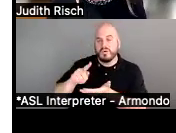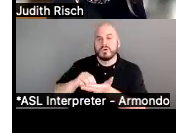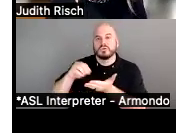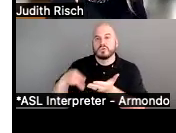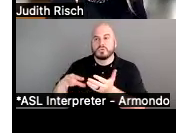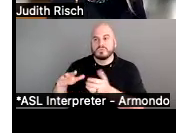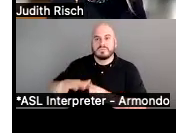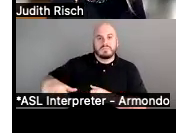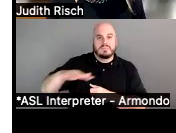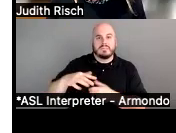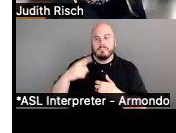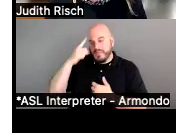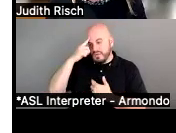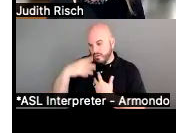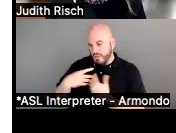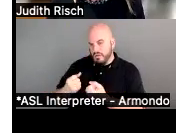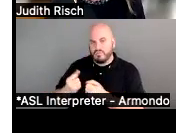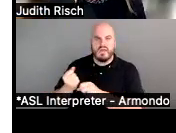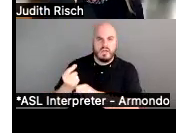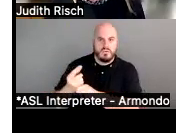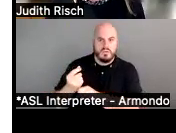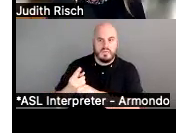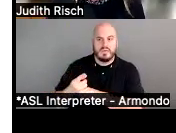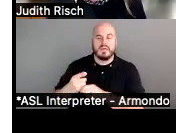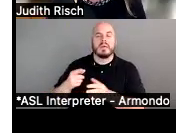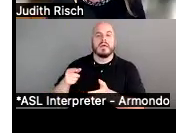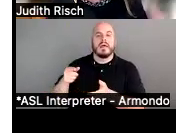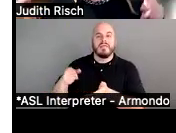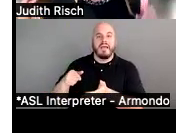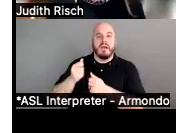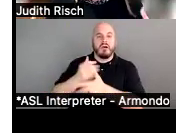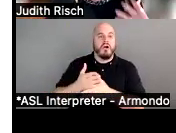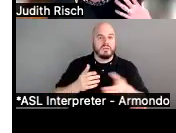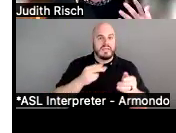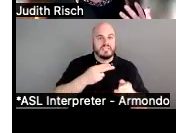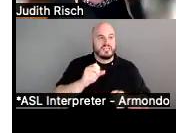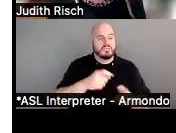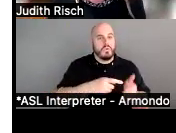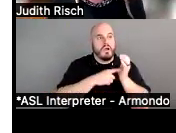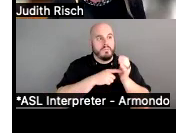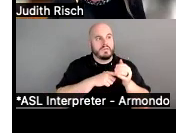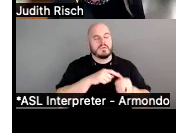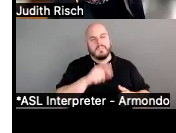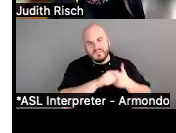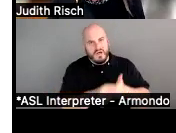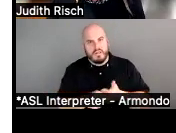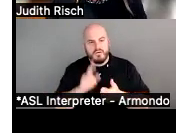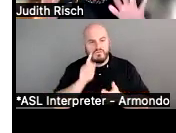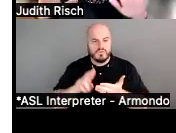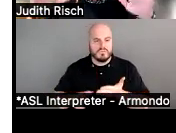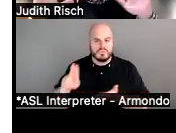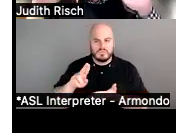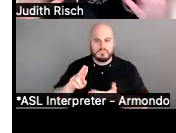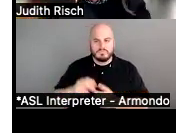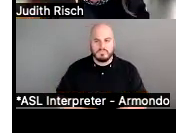annually. And those all trigger the HHS requirements upon the universities. My opinion is truthfully just